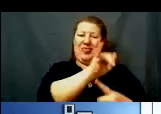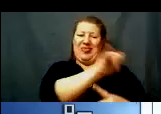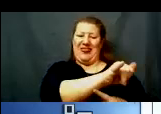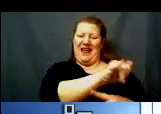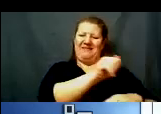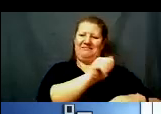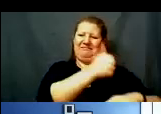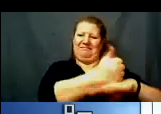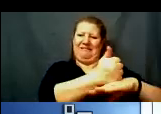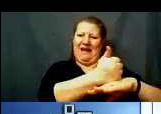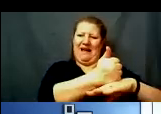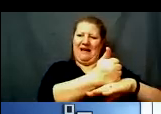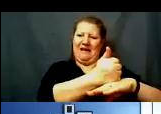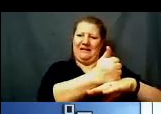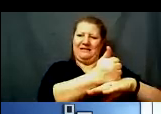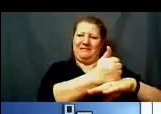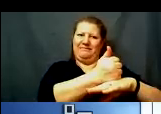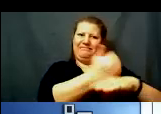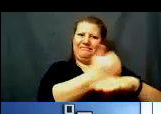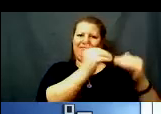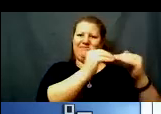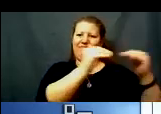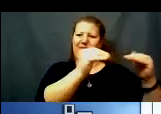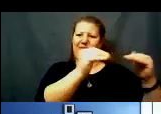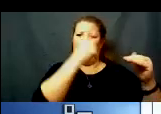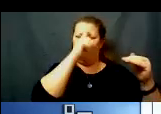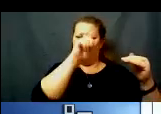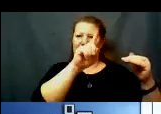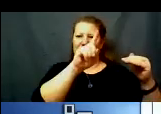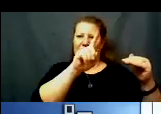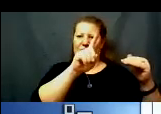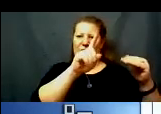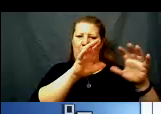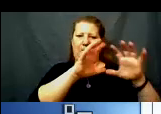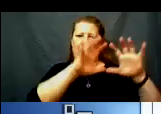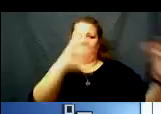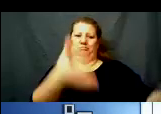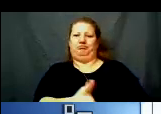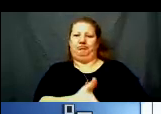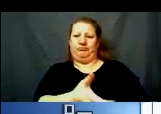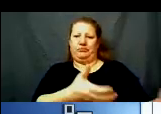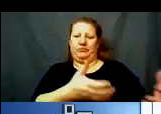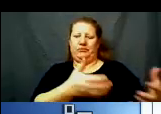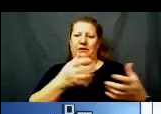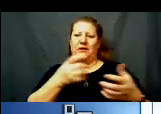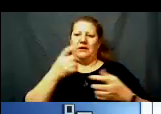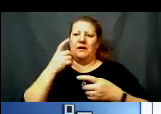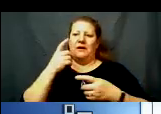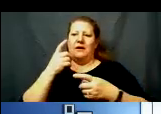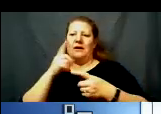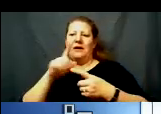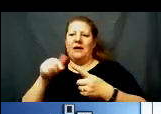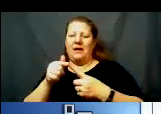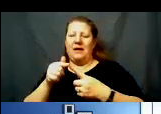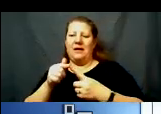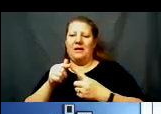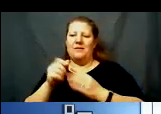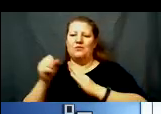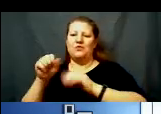of imprisonment as a mass incarceration form of institutional expression around social